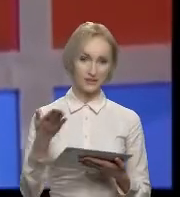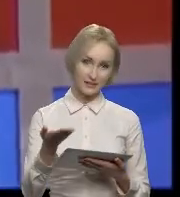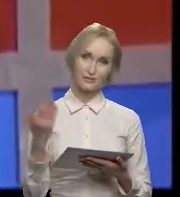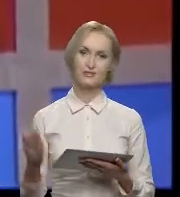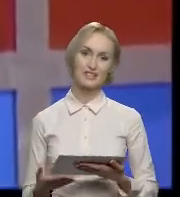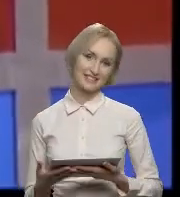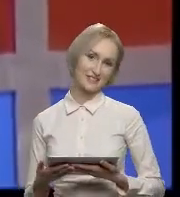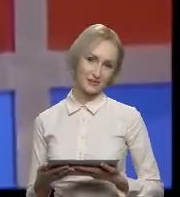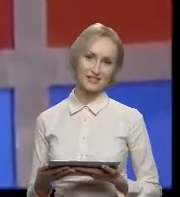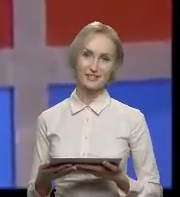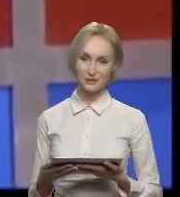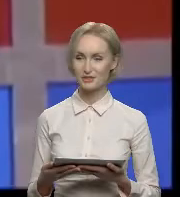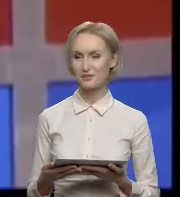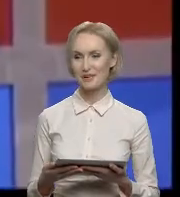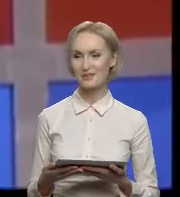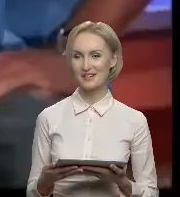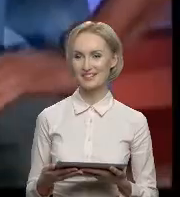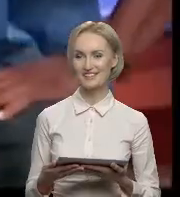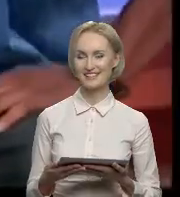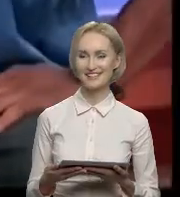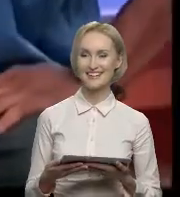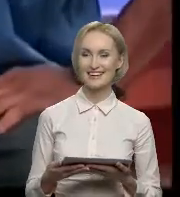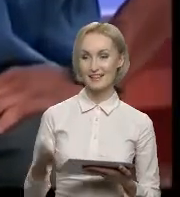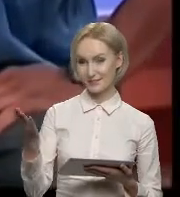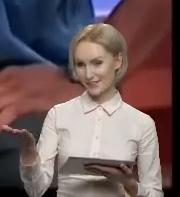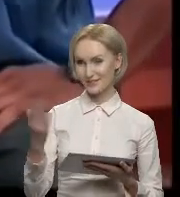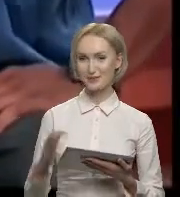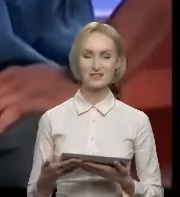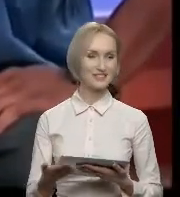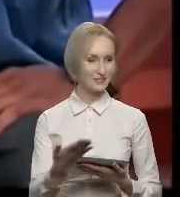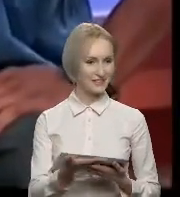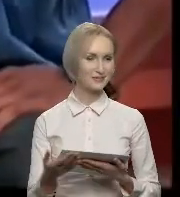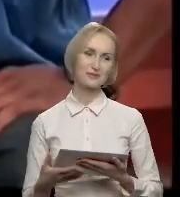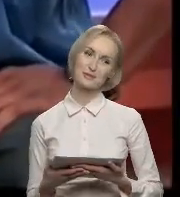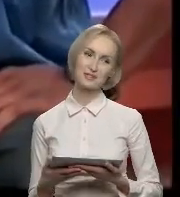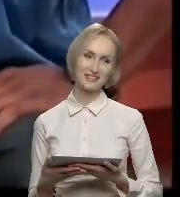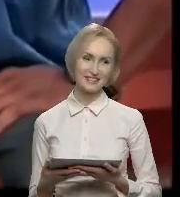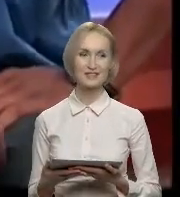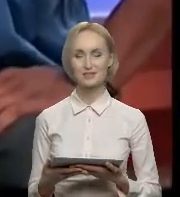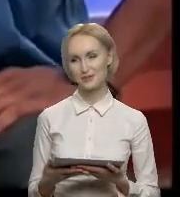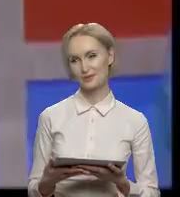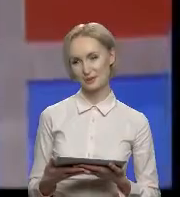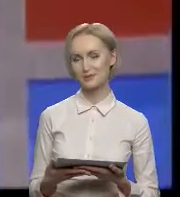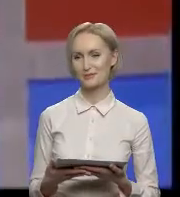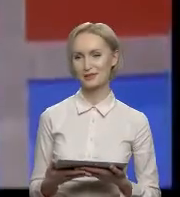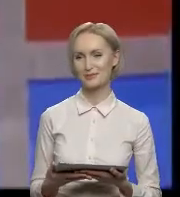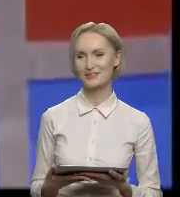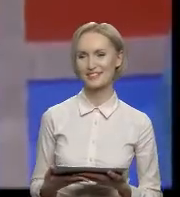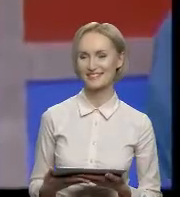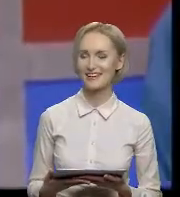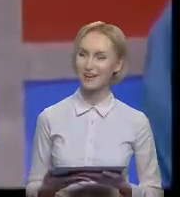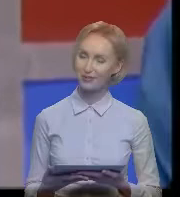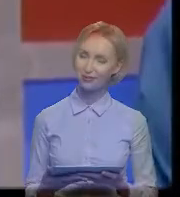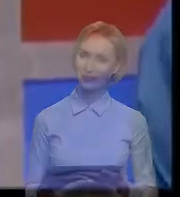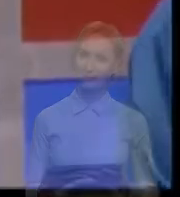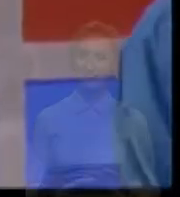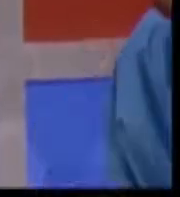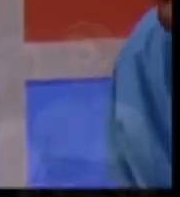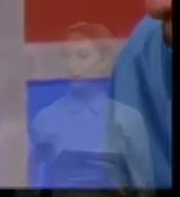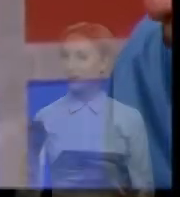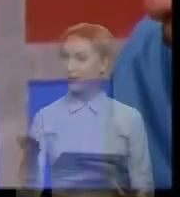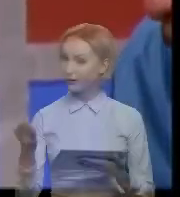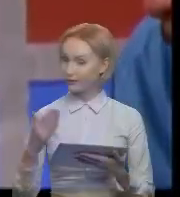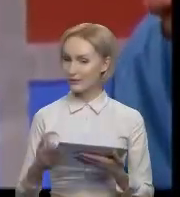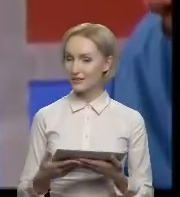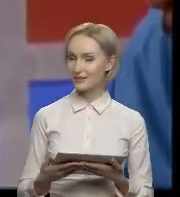him how you look him in the eye. No. And tell him how he makes you feel. You act like you treat me like that. Keep it clean. A real man ain't